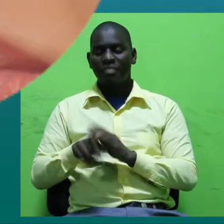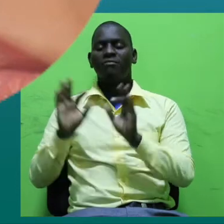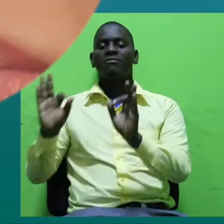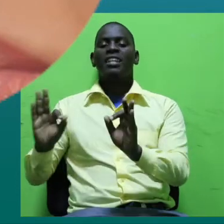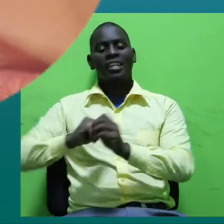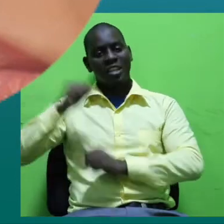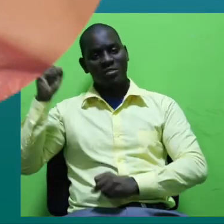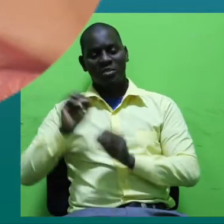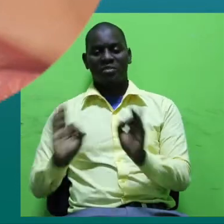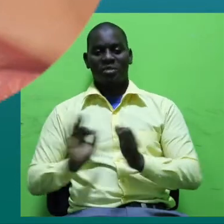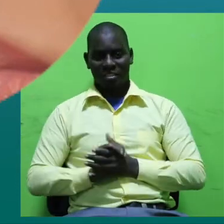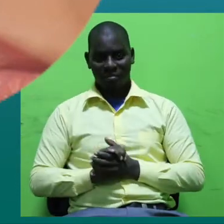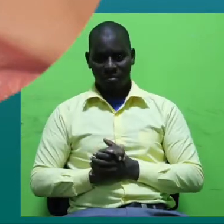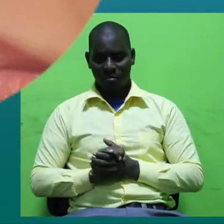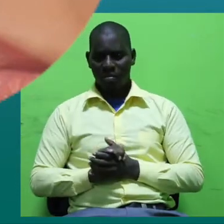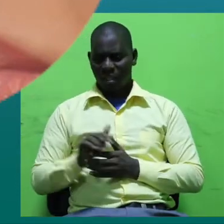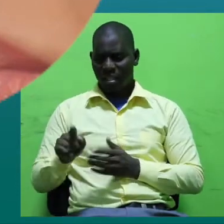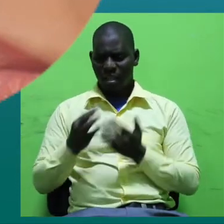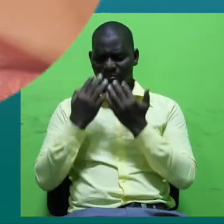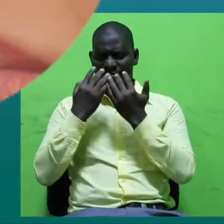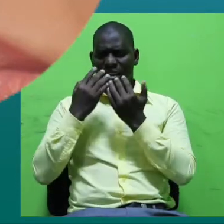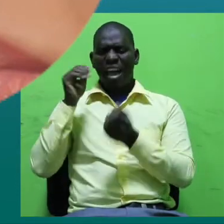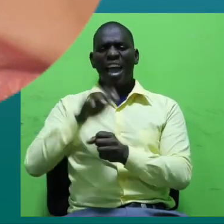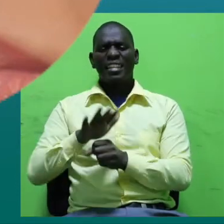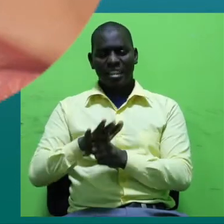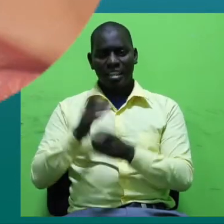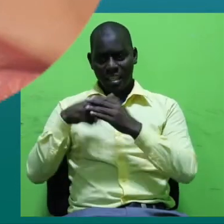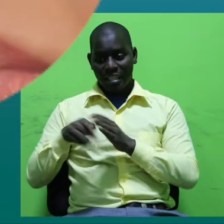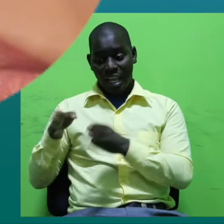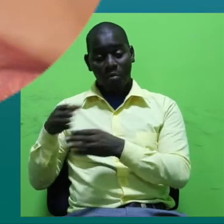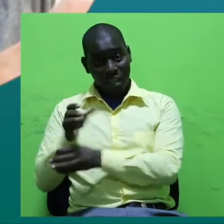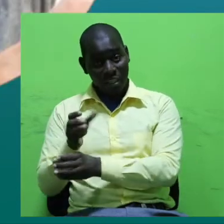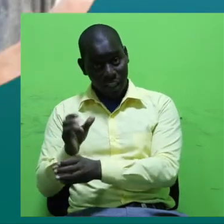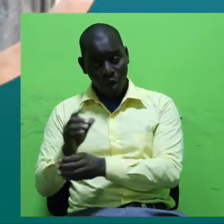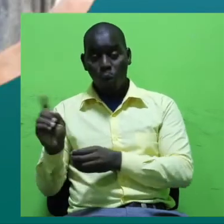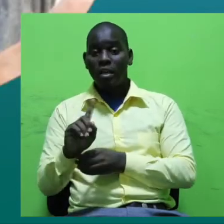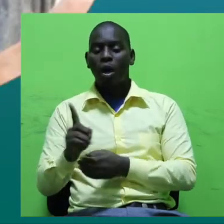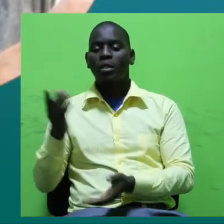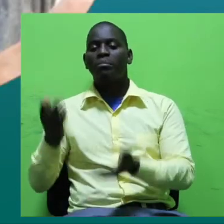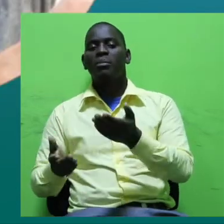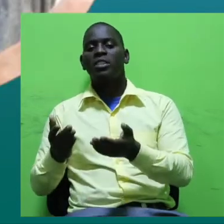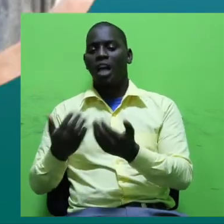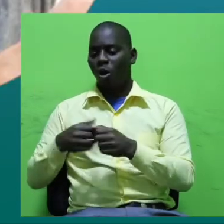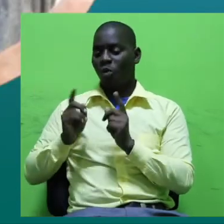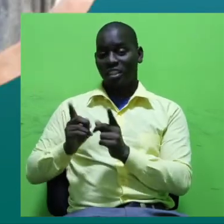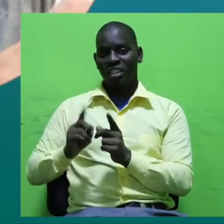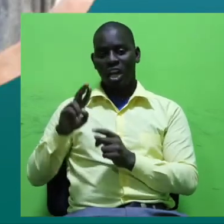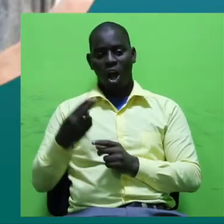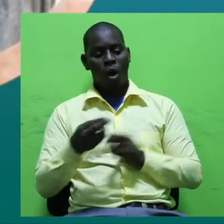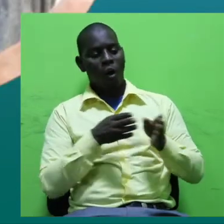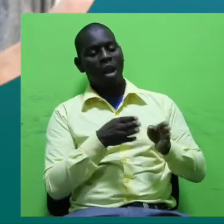without the permission from your teacher or laboratory technician. Skin. We can use the